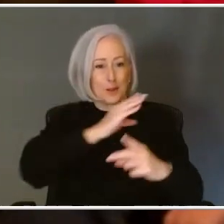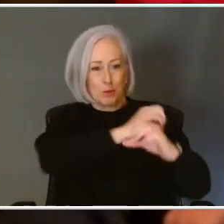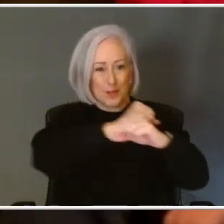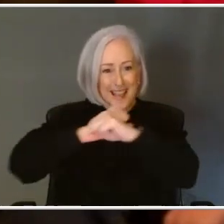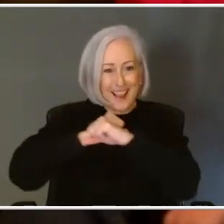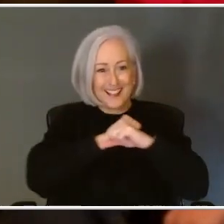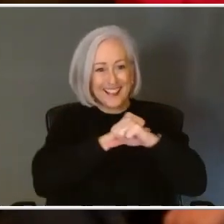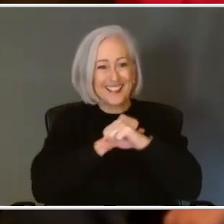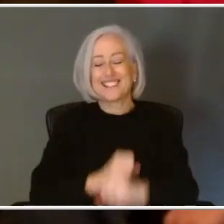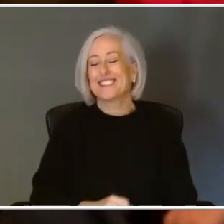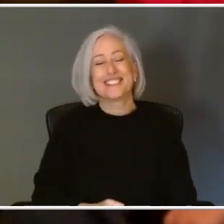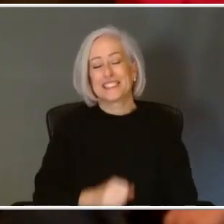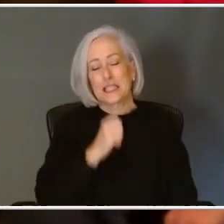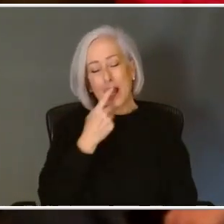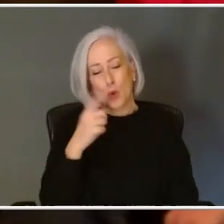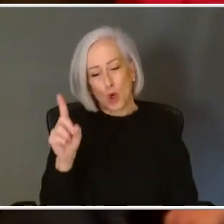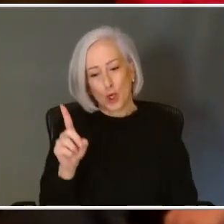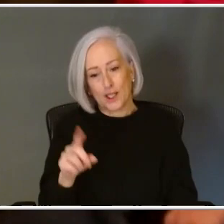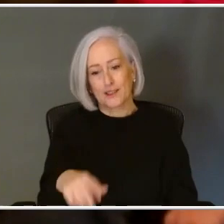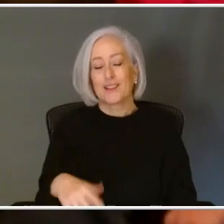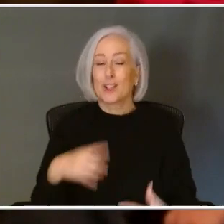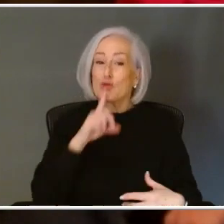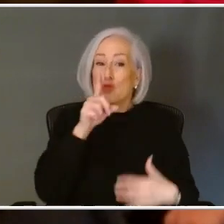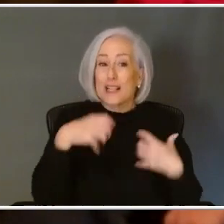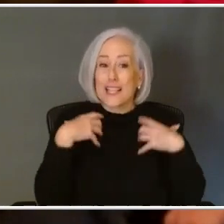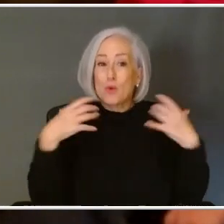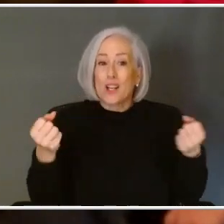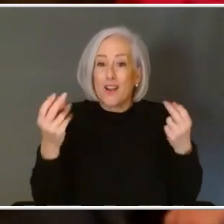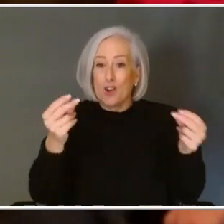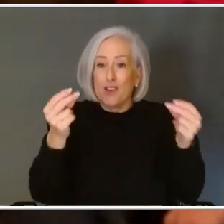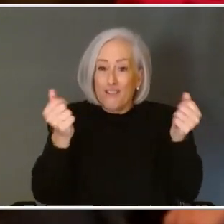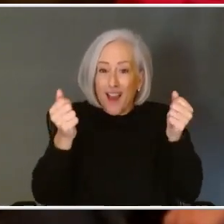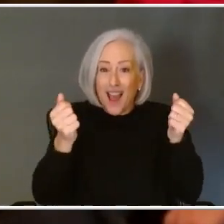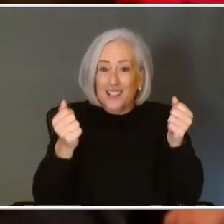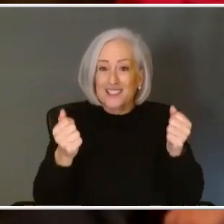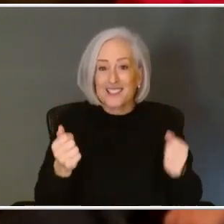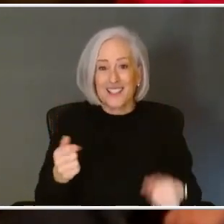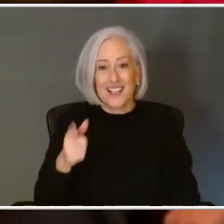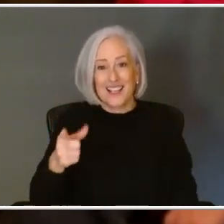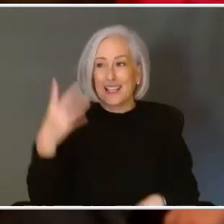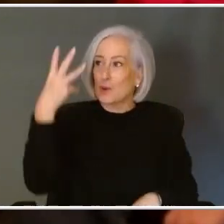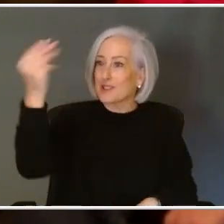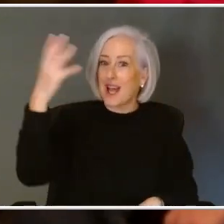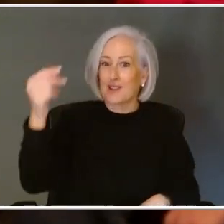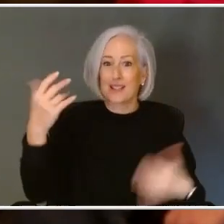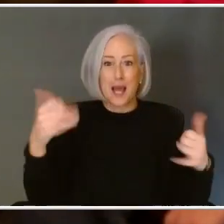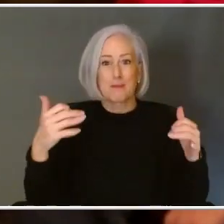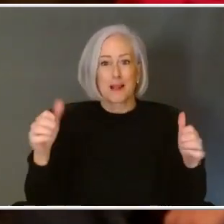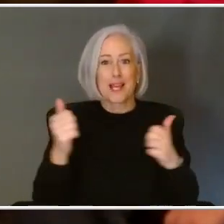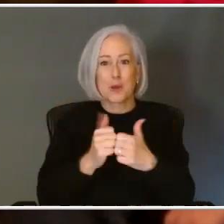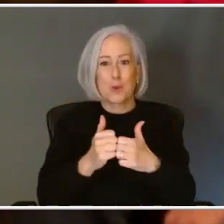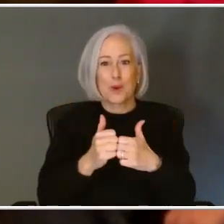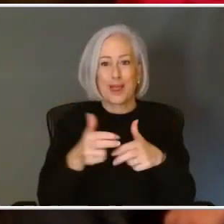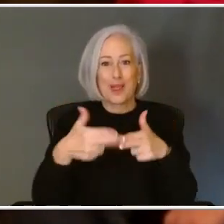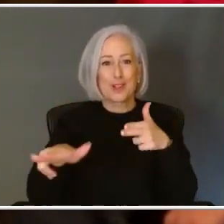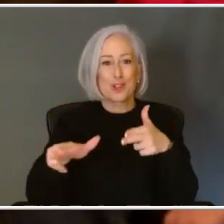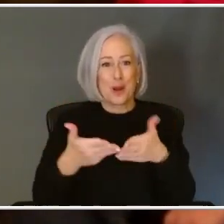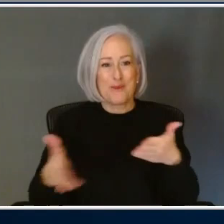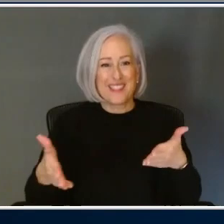was pretty quick. And before you know it, he's out there playing with sharp objects again. What do you do,